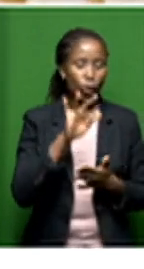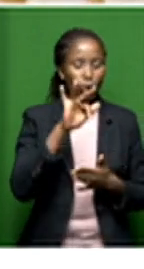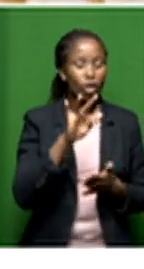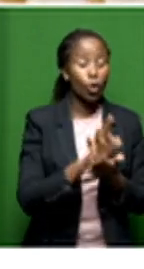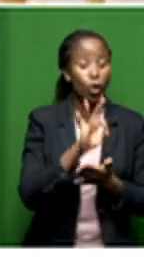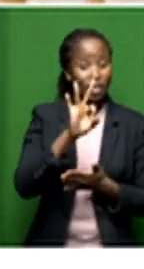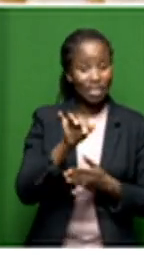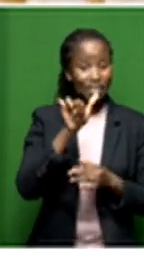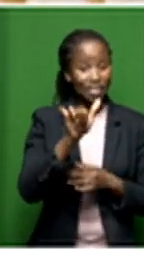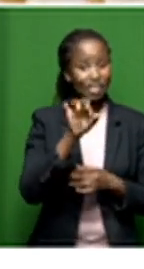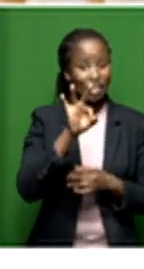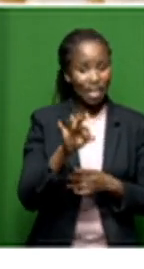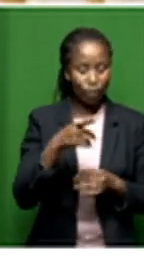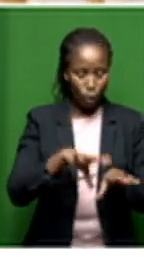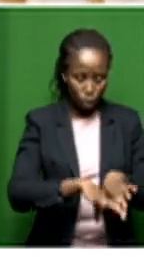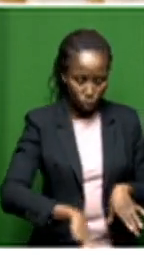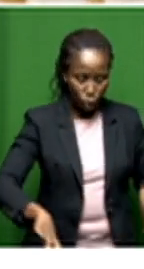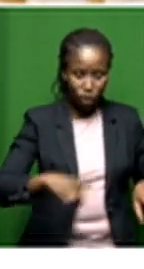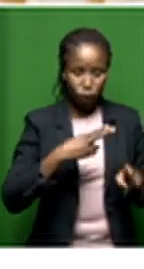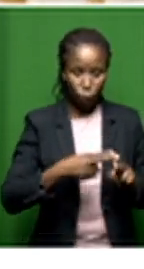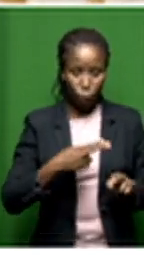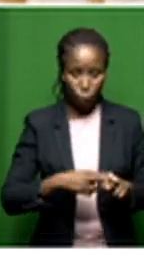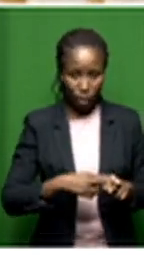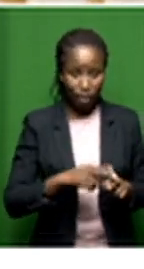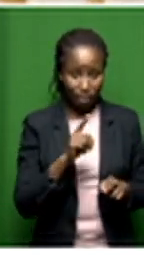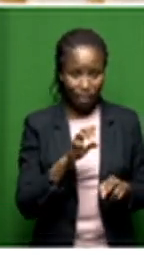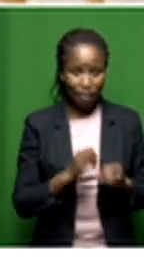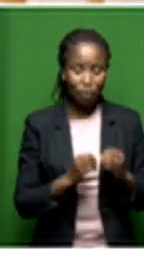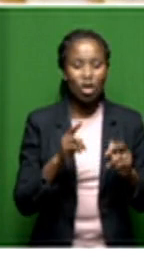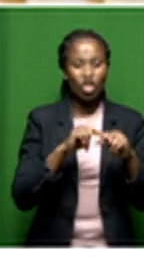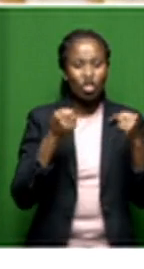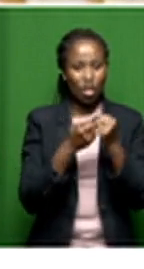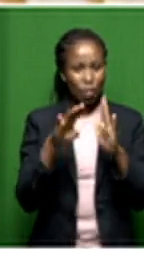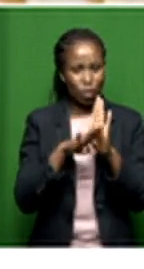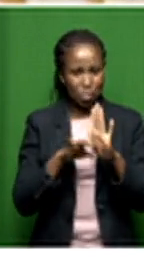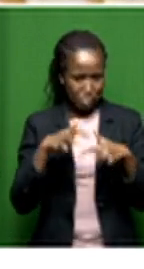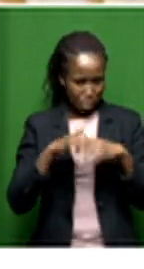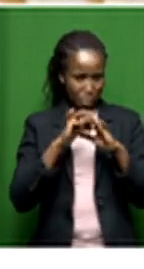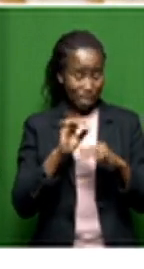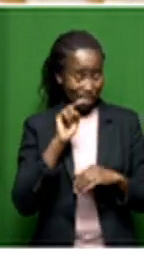will address all the sewer and waters and sanitation. That's the national program that has been put in.